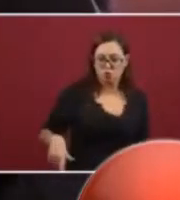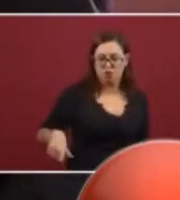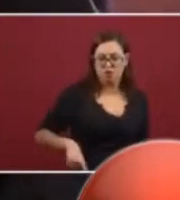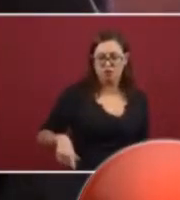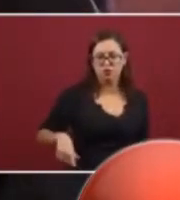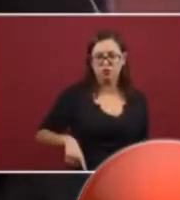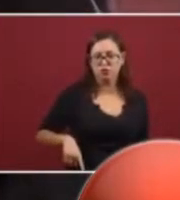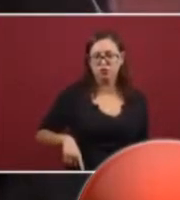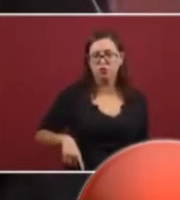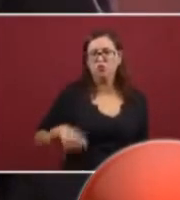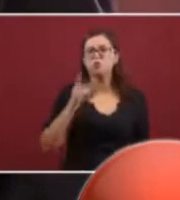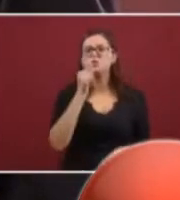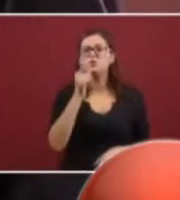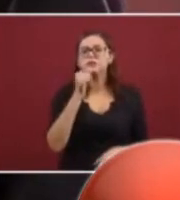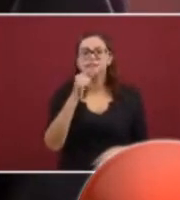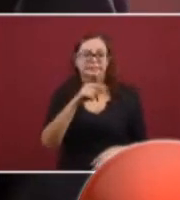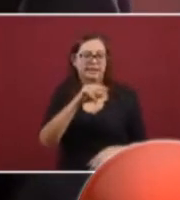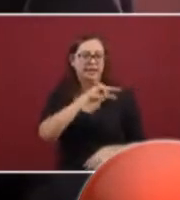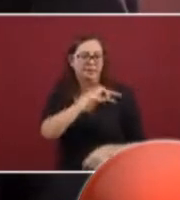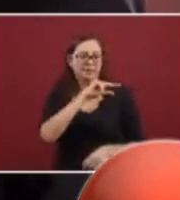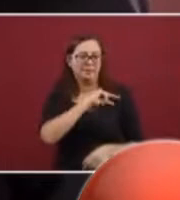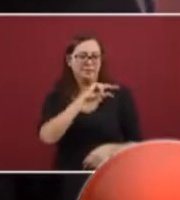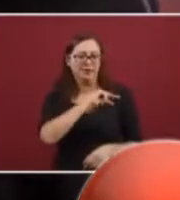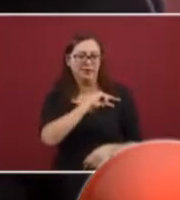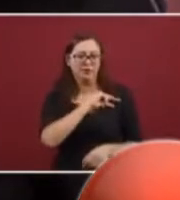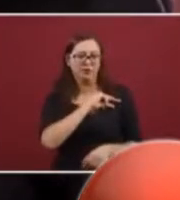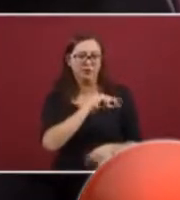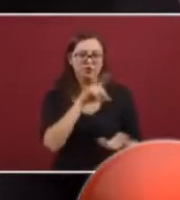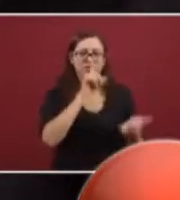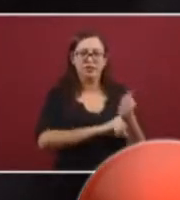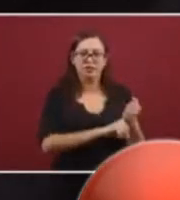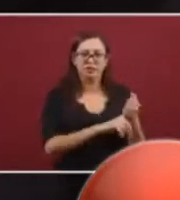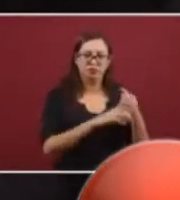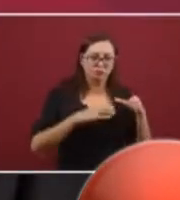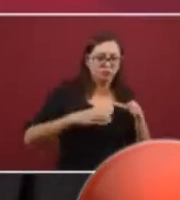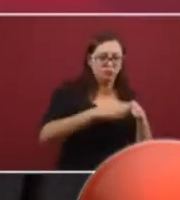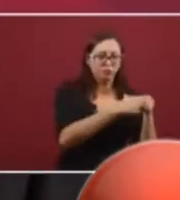They were contracting more private police or security